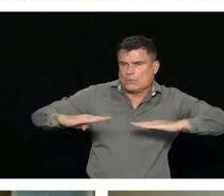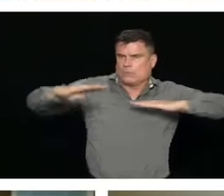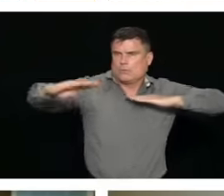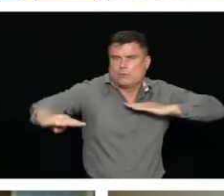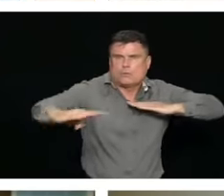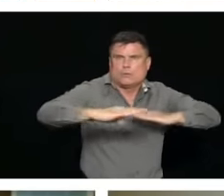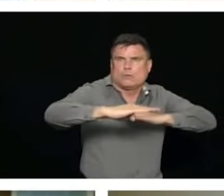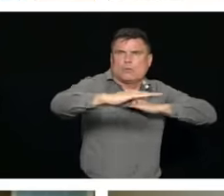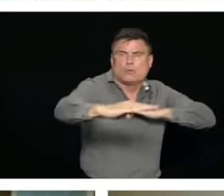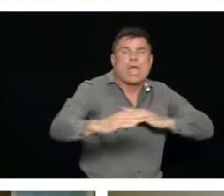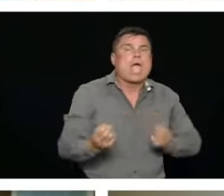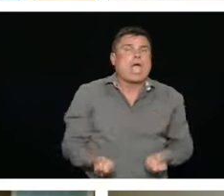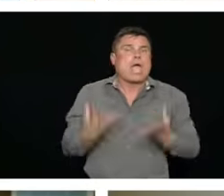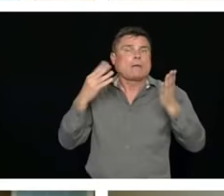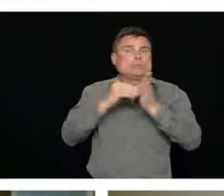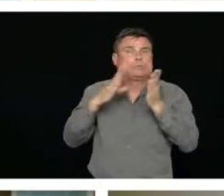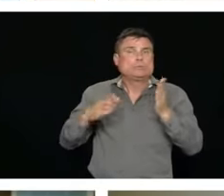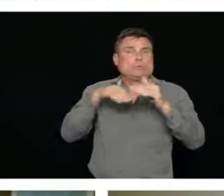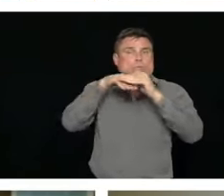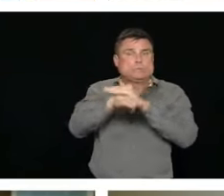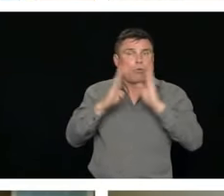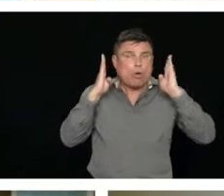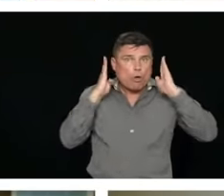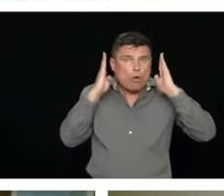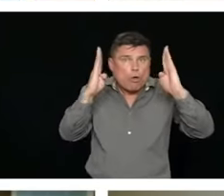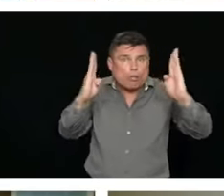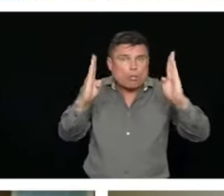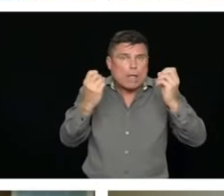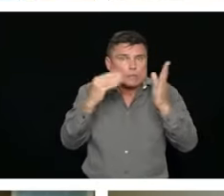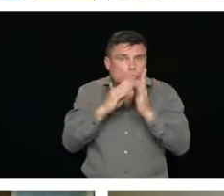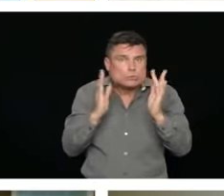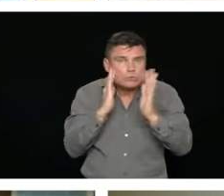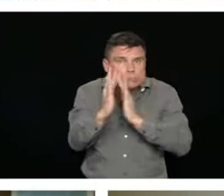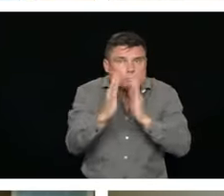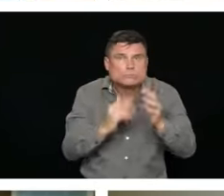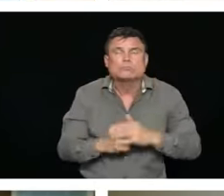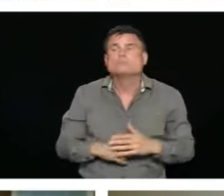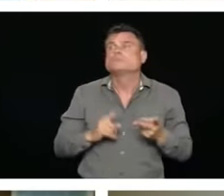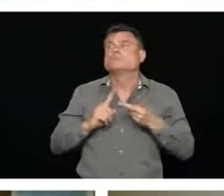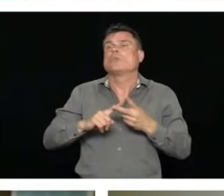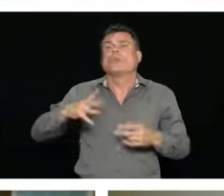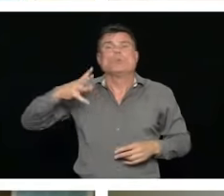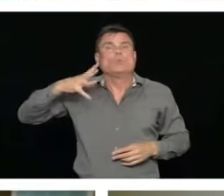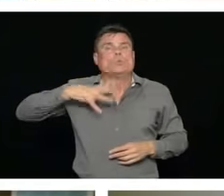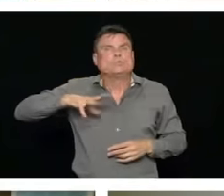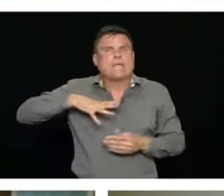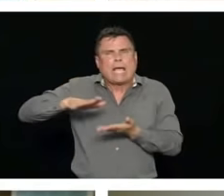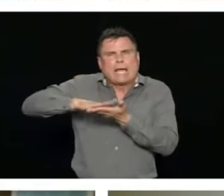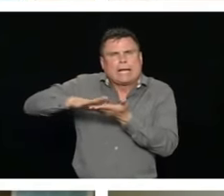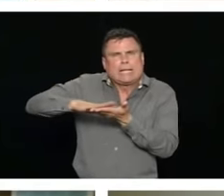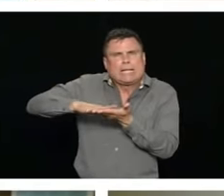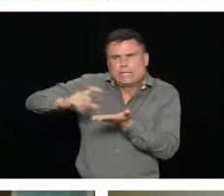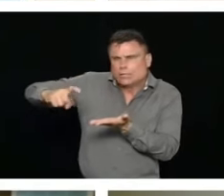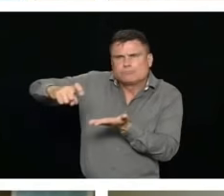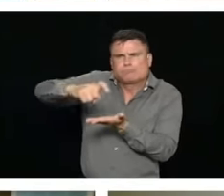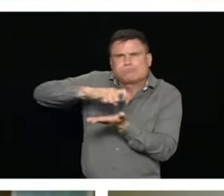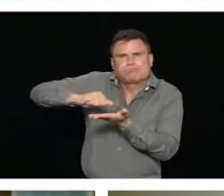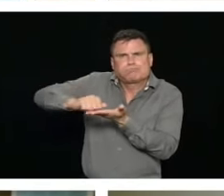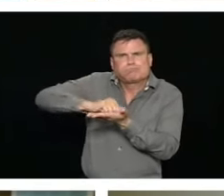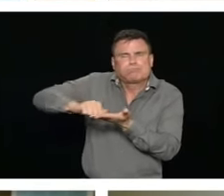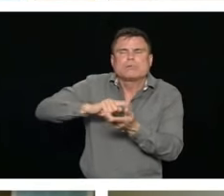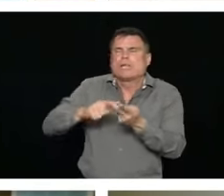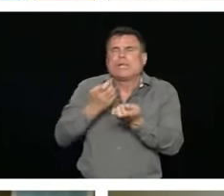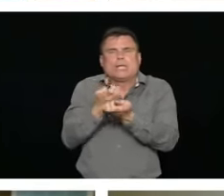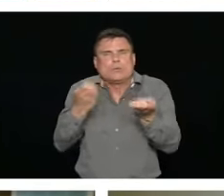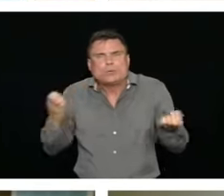supplies. All of those sorts of things are covered in the health and safety protocols, and they have been updated as recently as